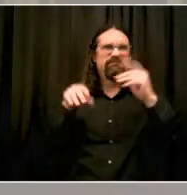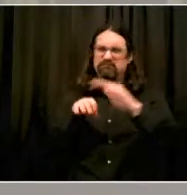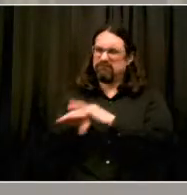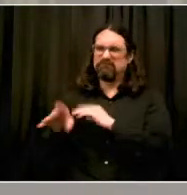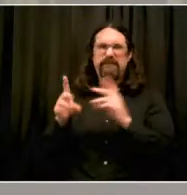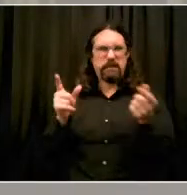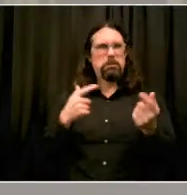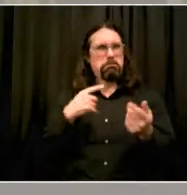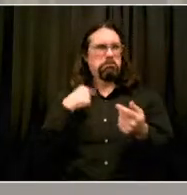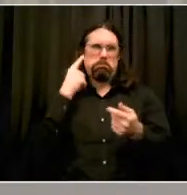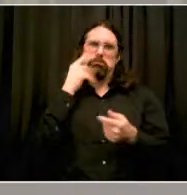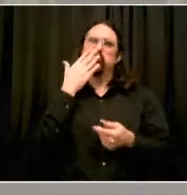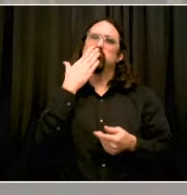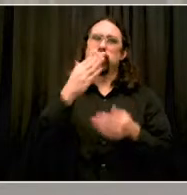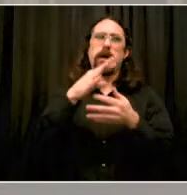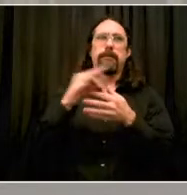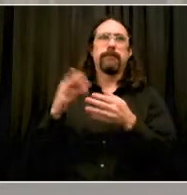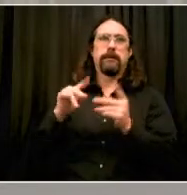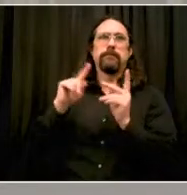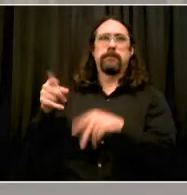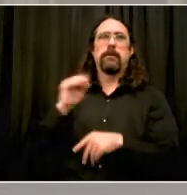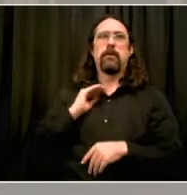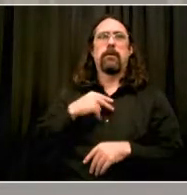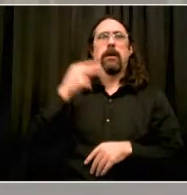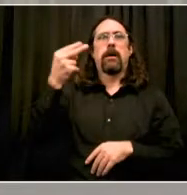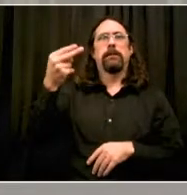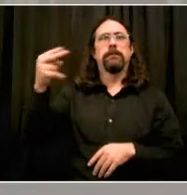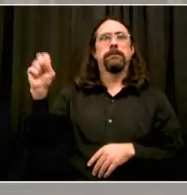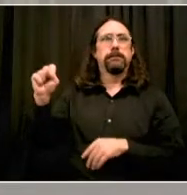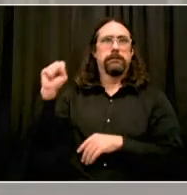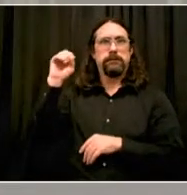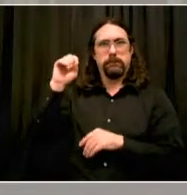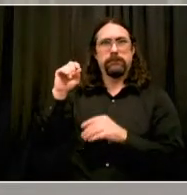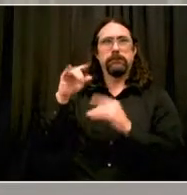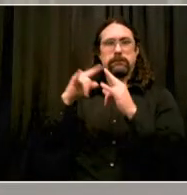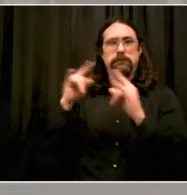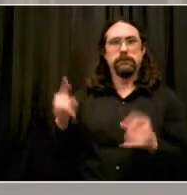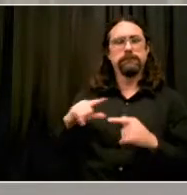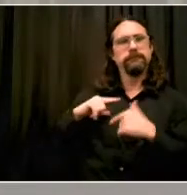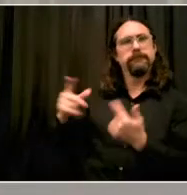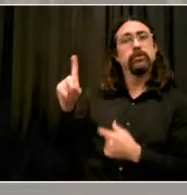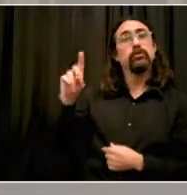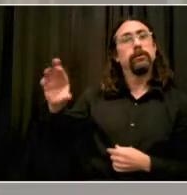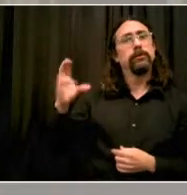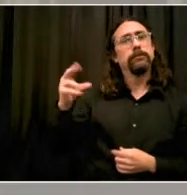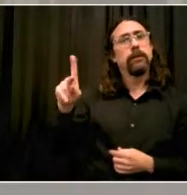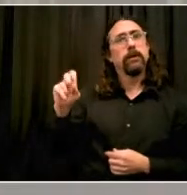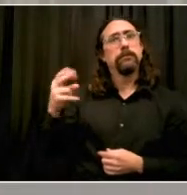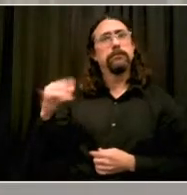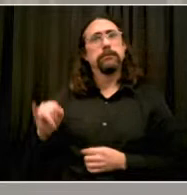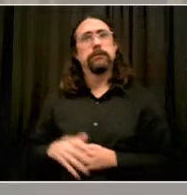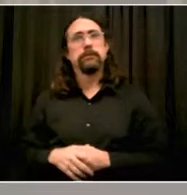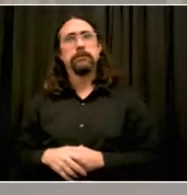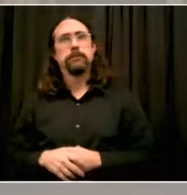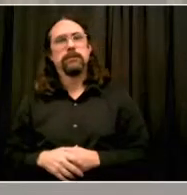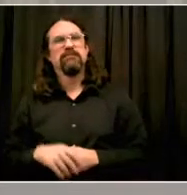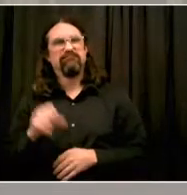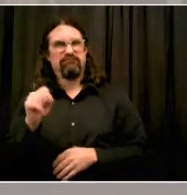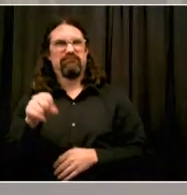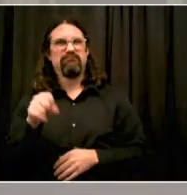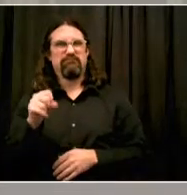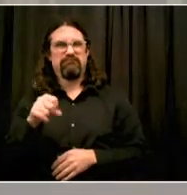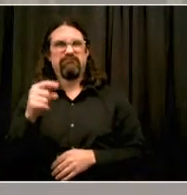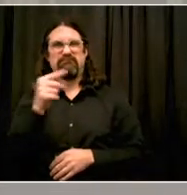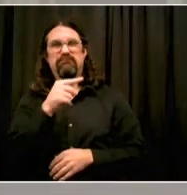we're working every day through the Test and Trace Corps, through health and hospitals, as well as the health department to expand